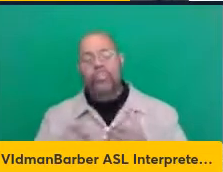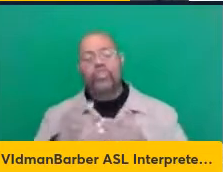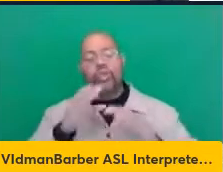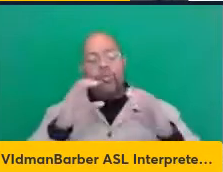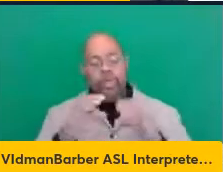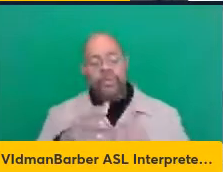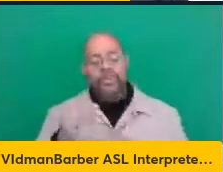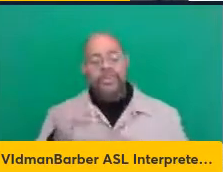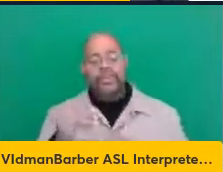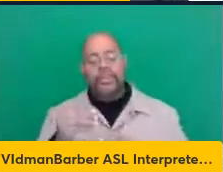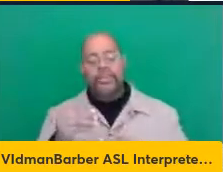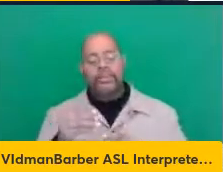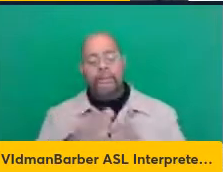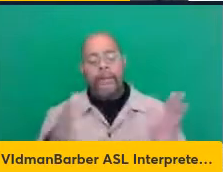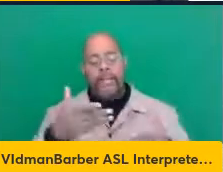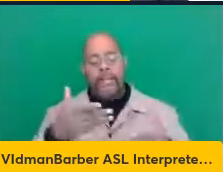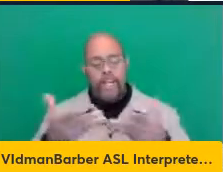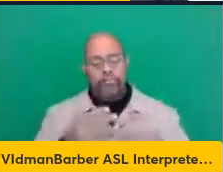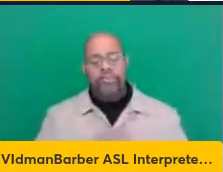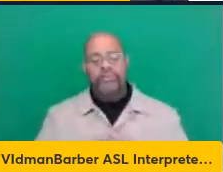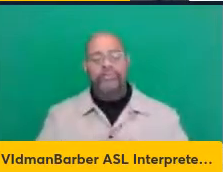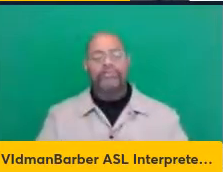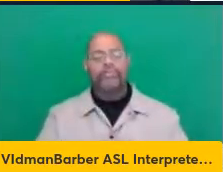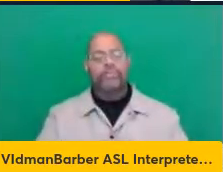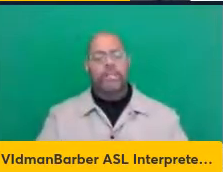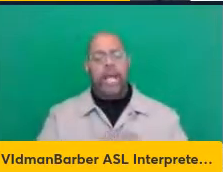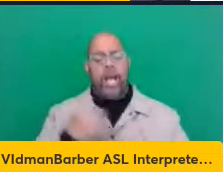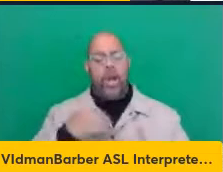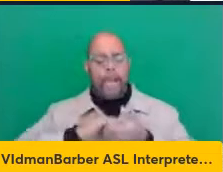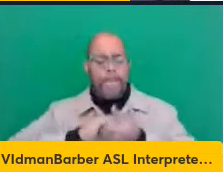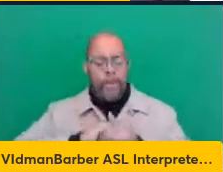and public engagement, and then our partnerships.